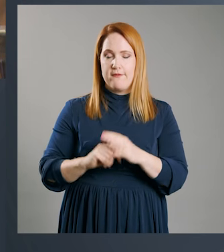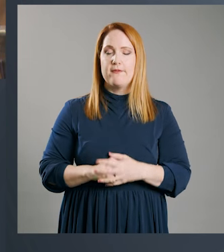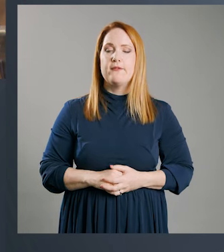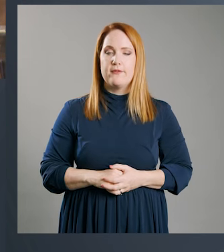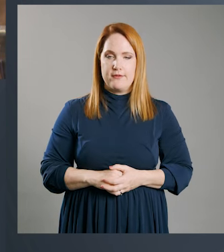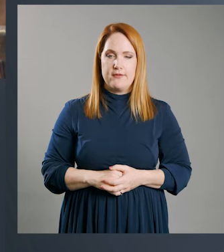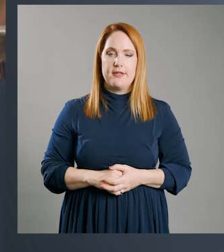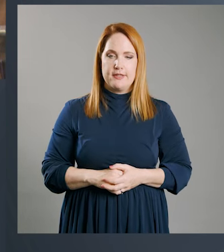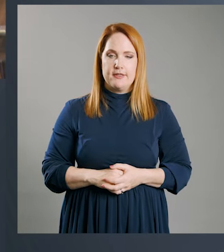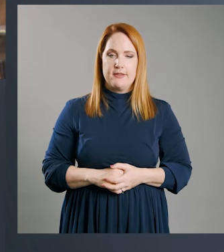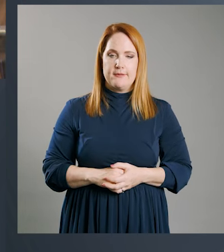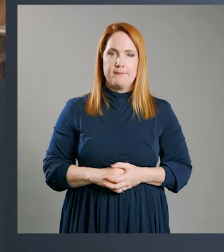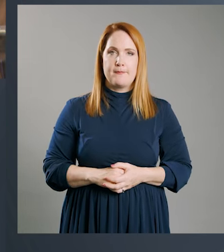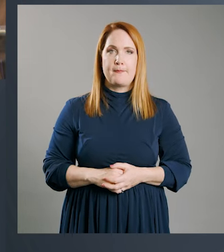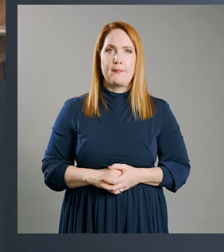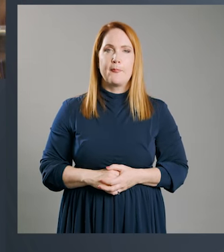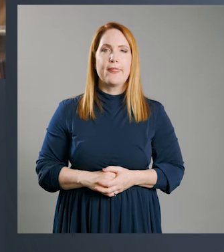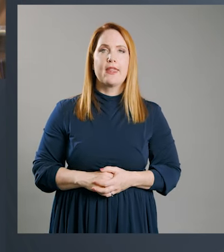verse 2 to 12,